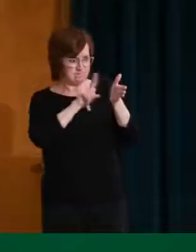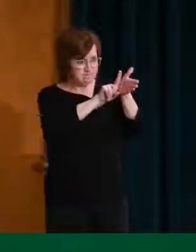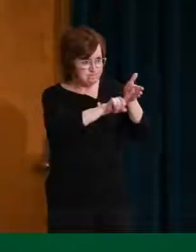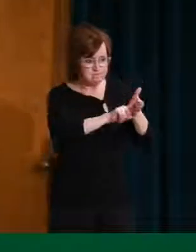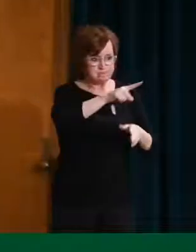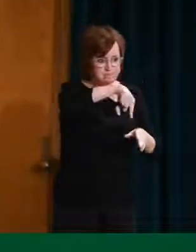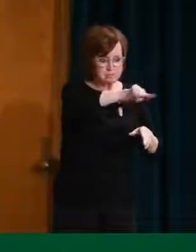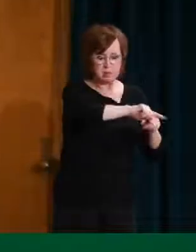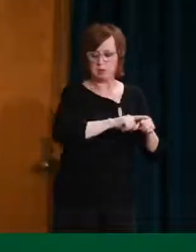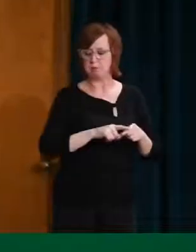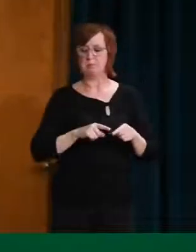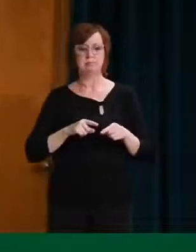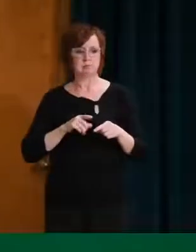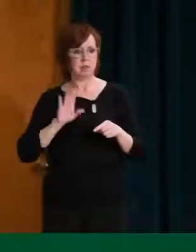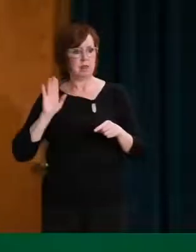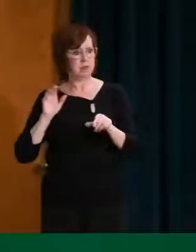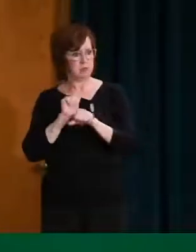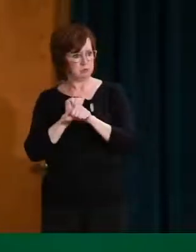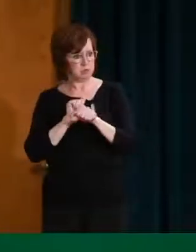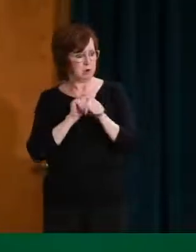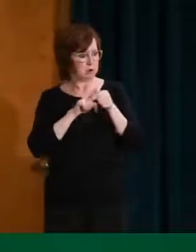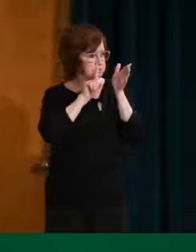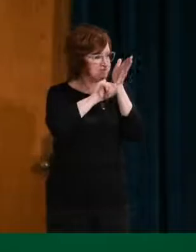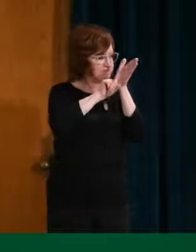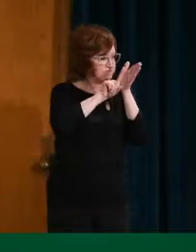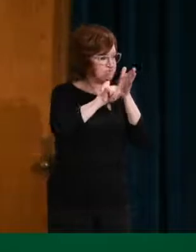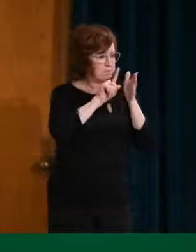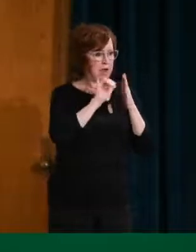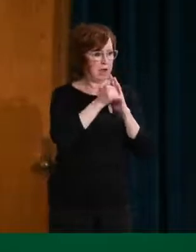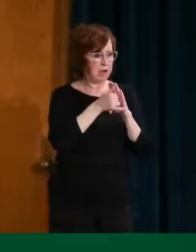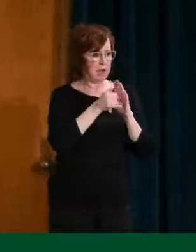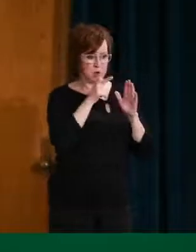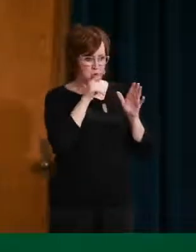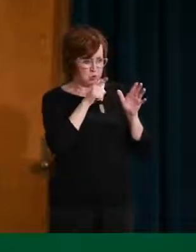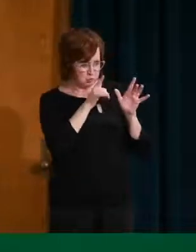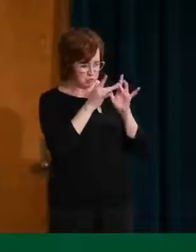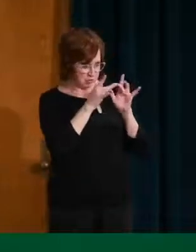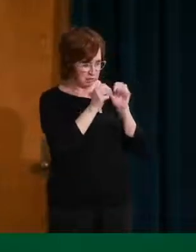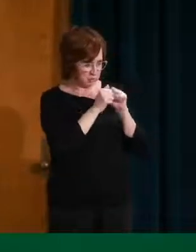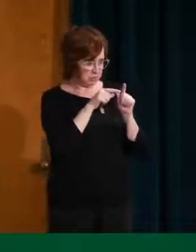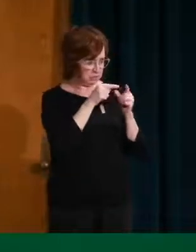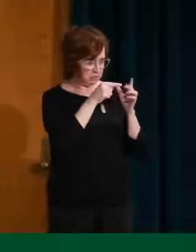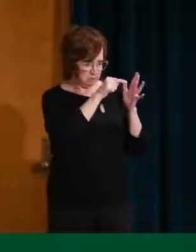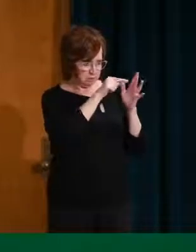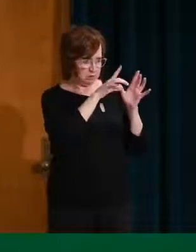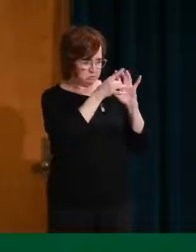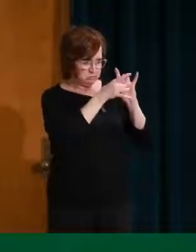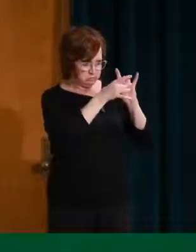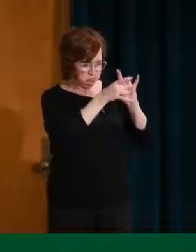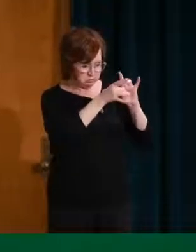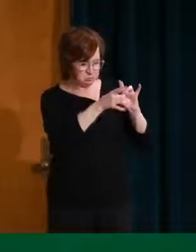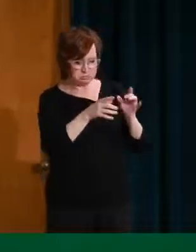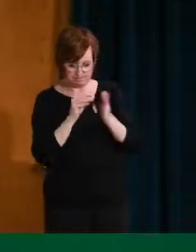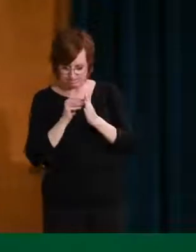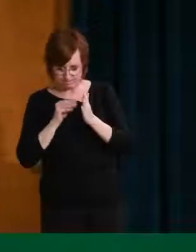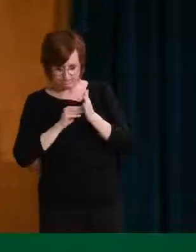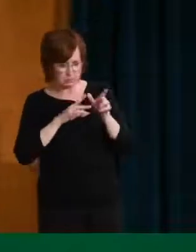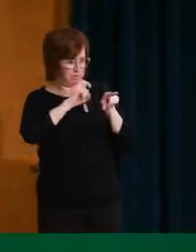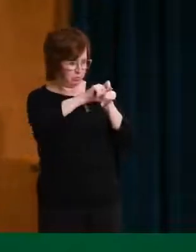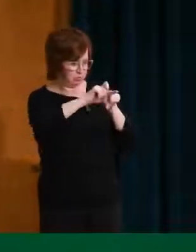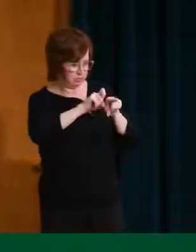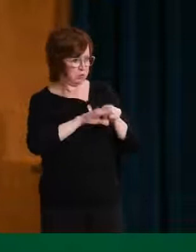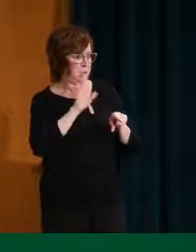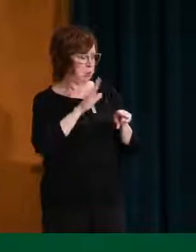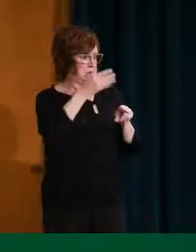ID'd or had a positive ID with respect to COVID-19. And this is why we have altered, if you will,